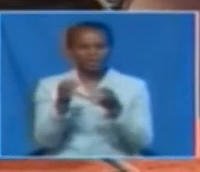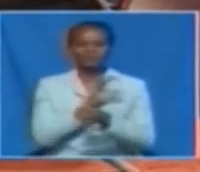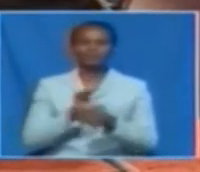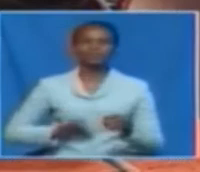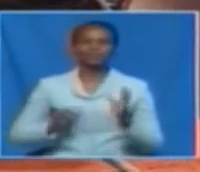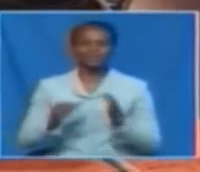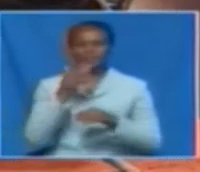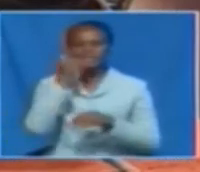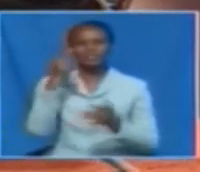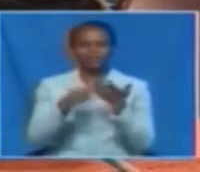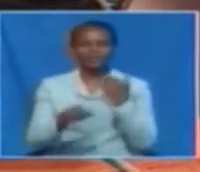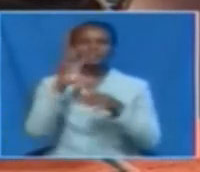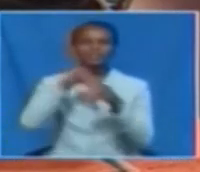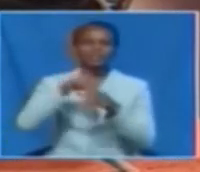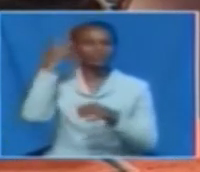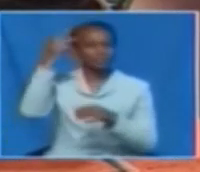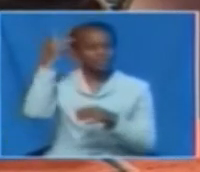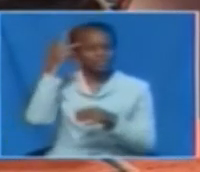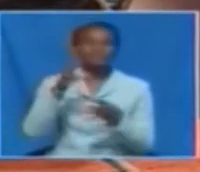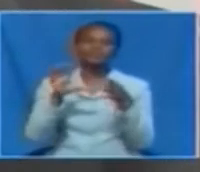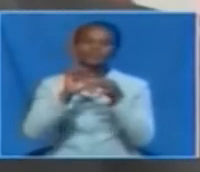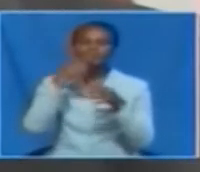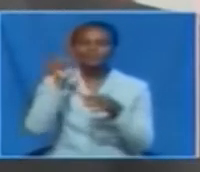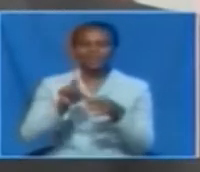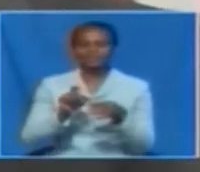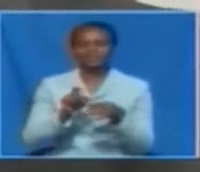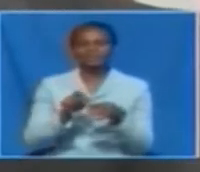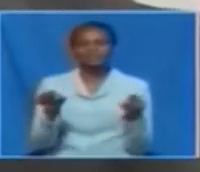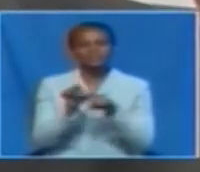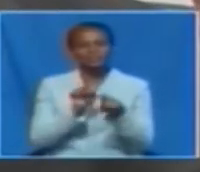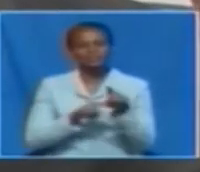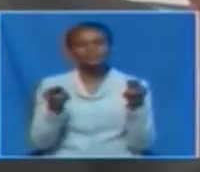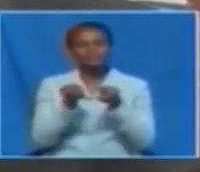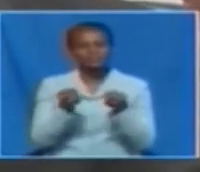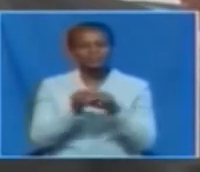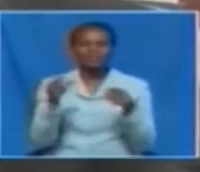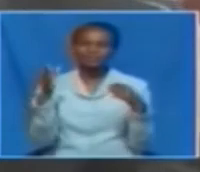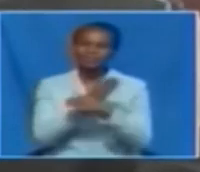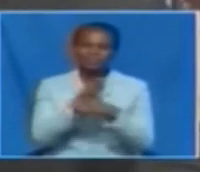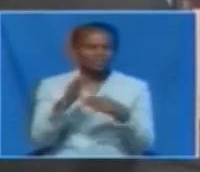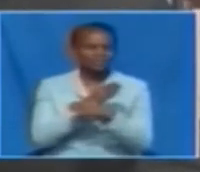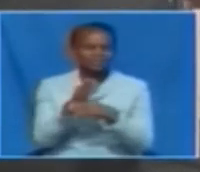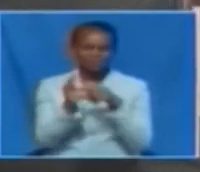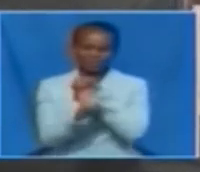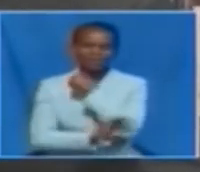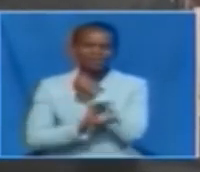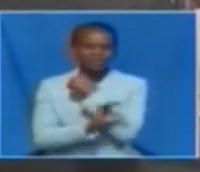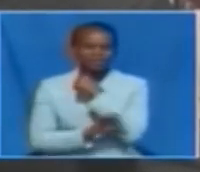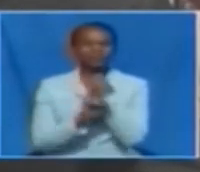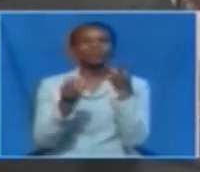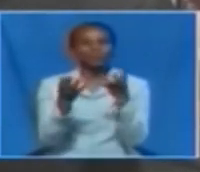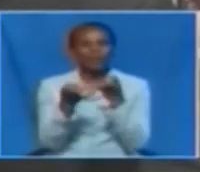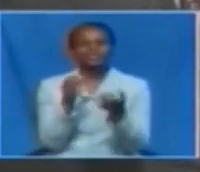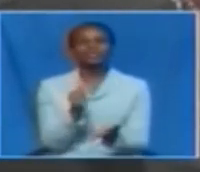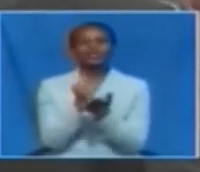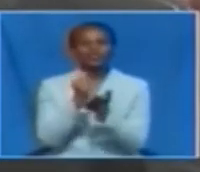Christians should get involved in the political process. And under normal circumstances, no business house in this country wanted to